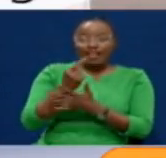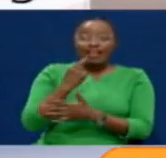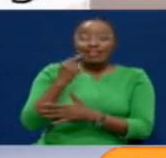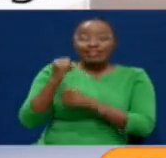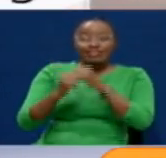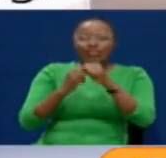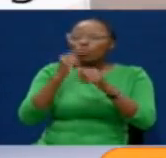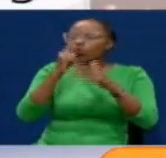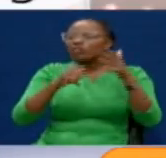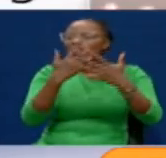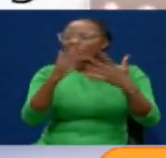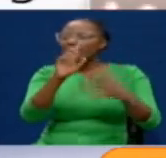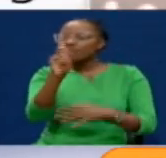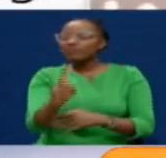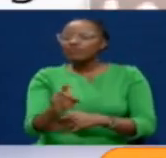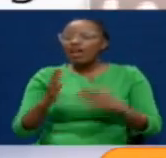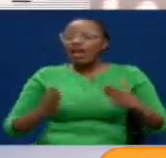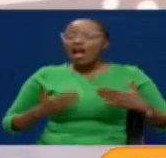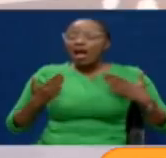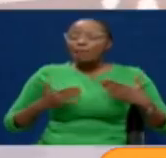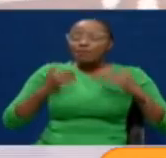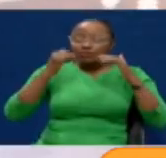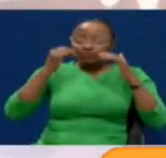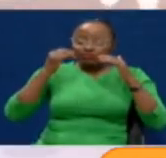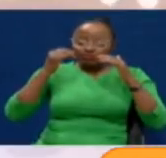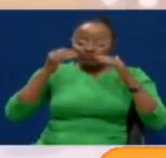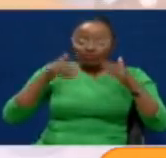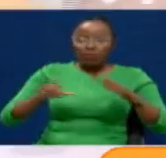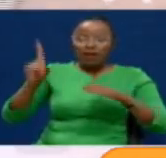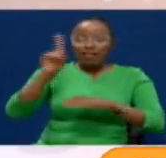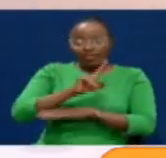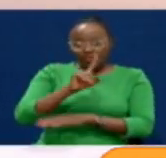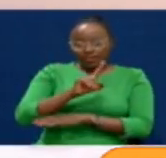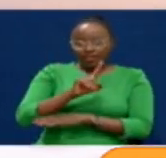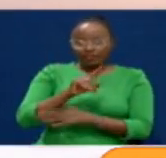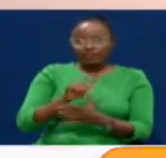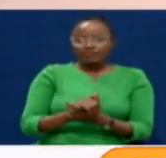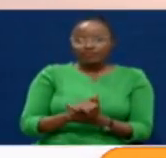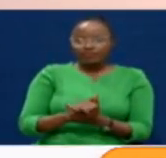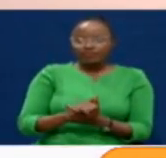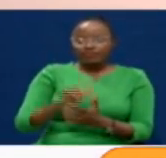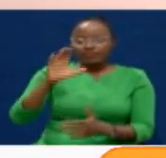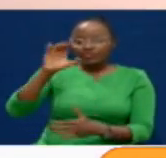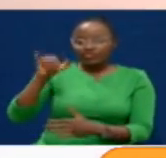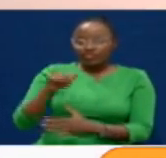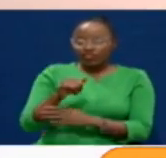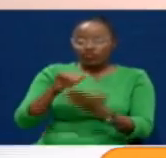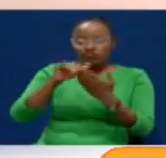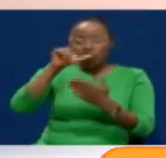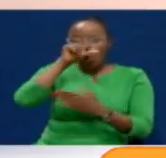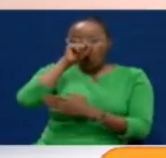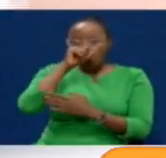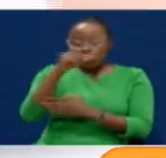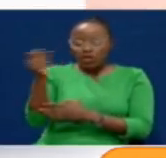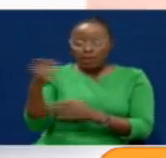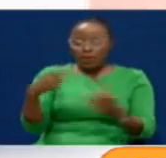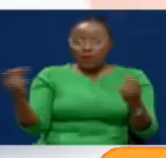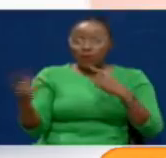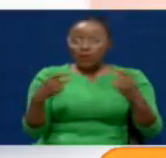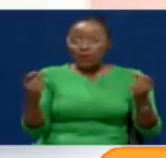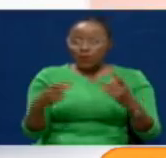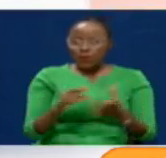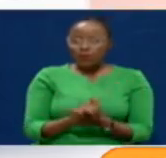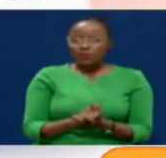What thing? Happy birthday, Sir Charles Njonjo. More tweets, thick and fast.